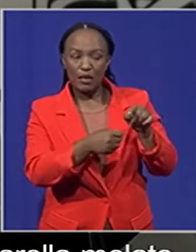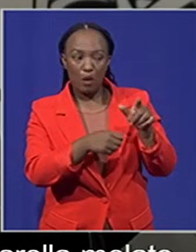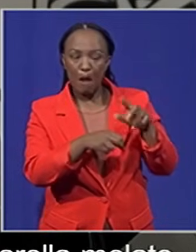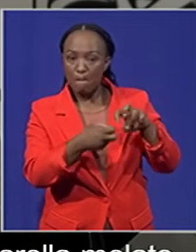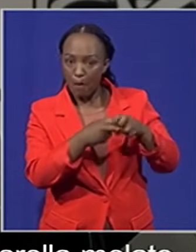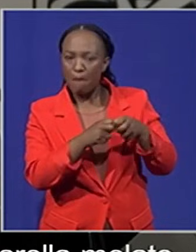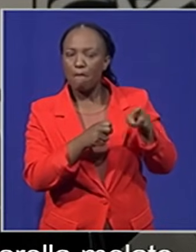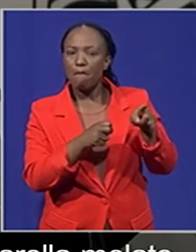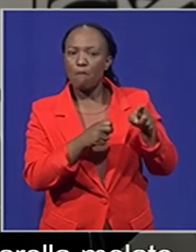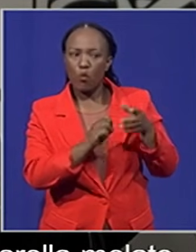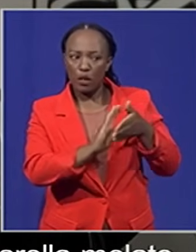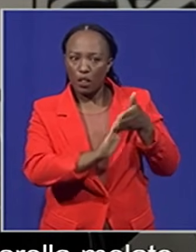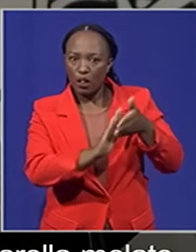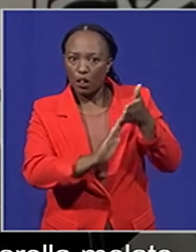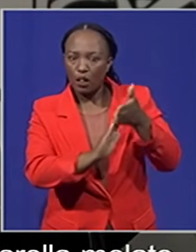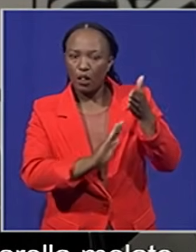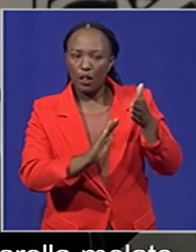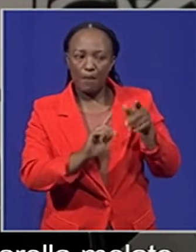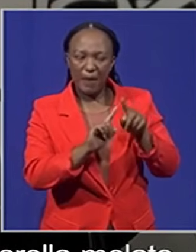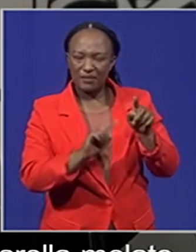problems. And